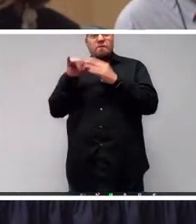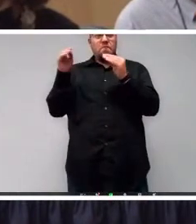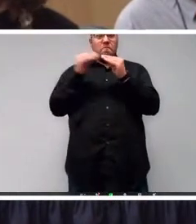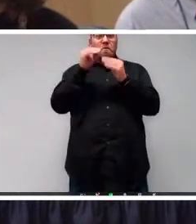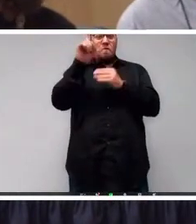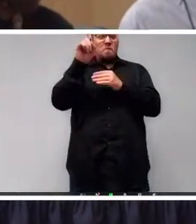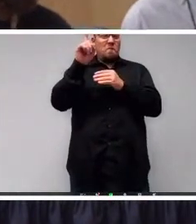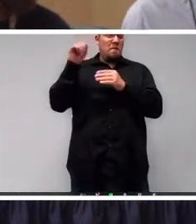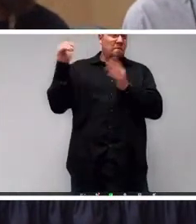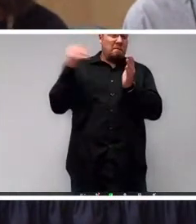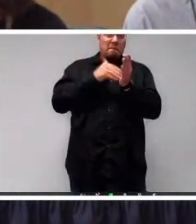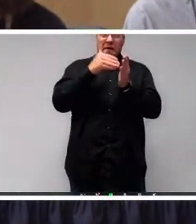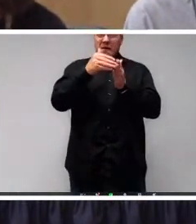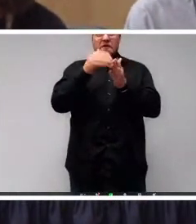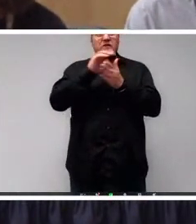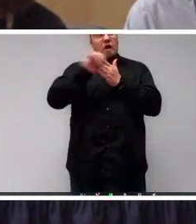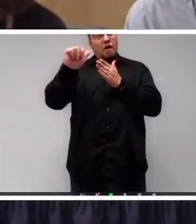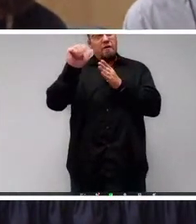build out. And so